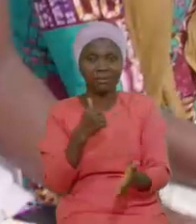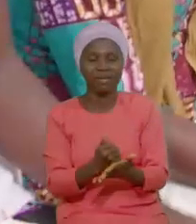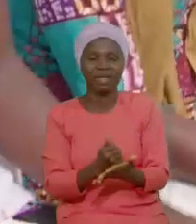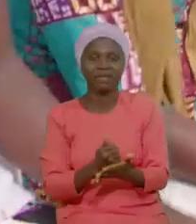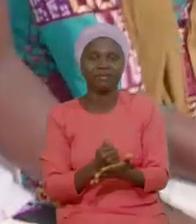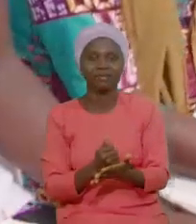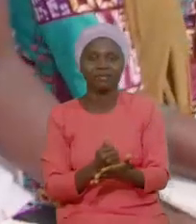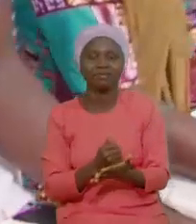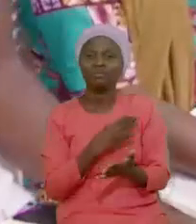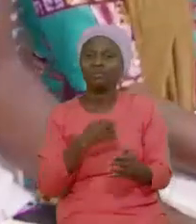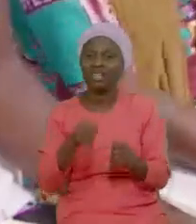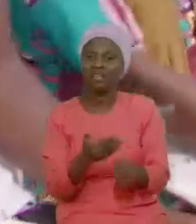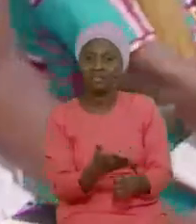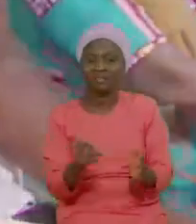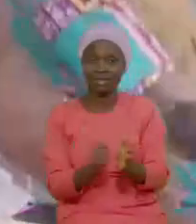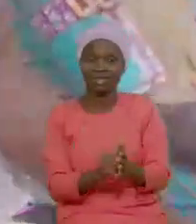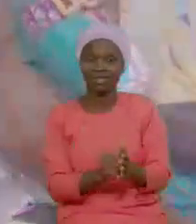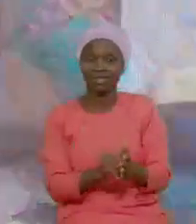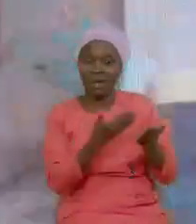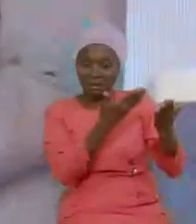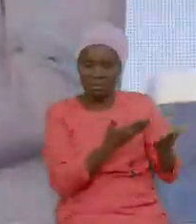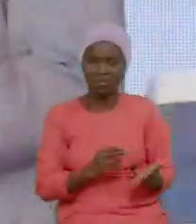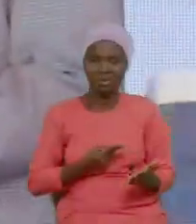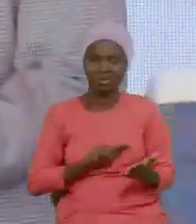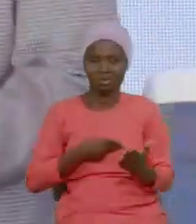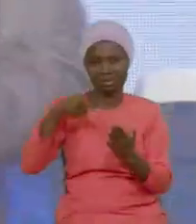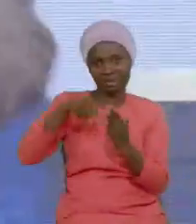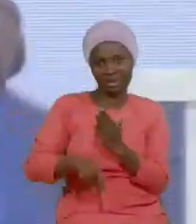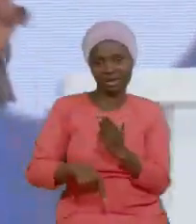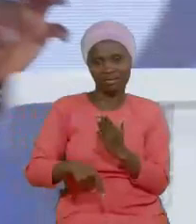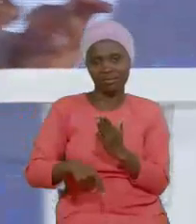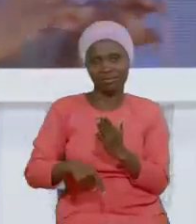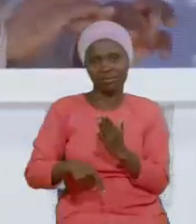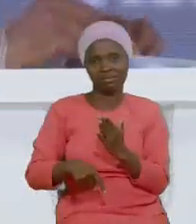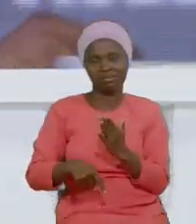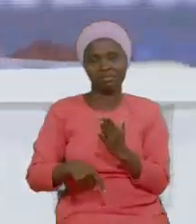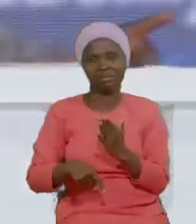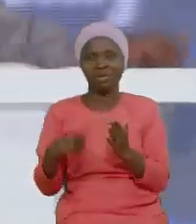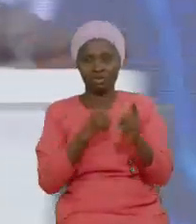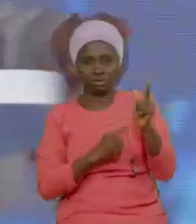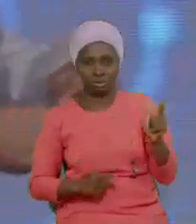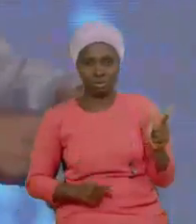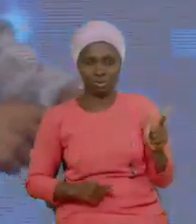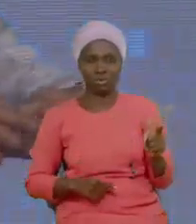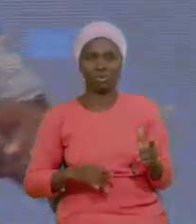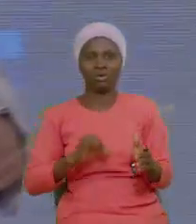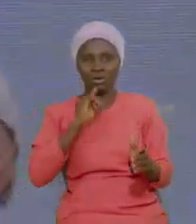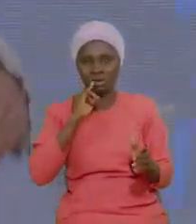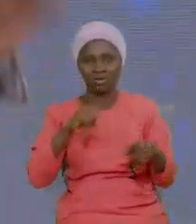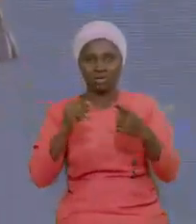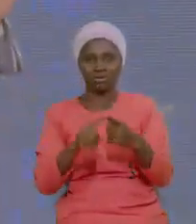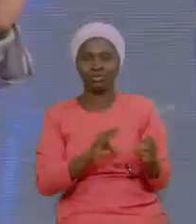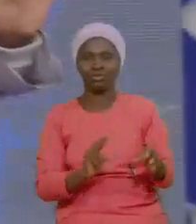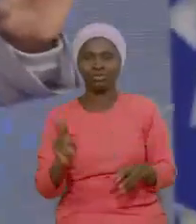And everything that brings us down, everything that pulls us down, the Lord is going to use the key of